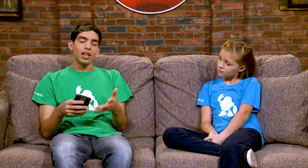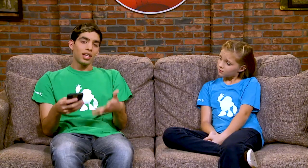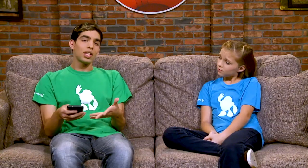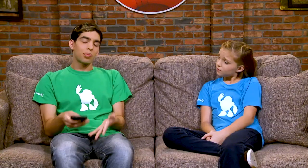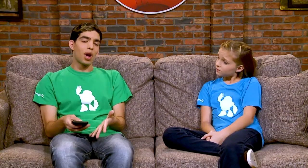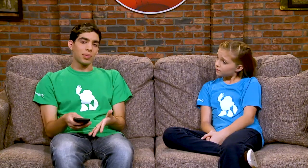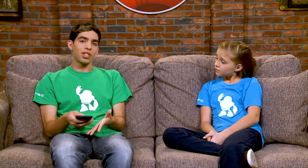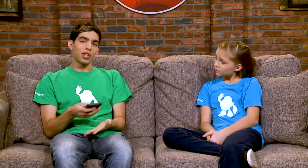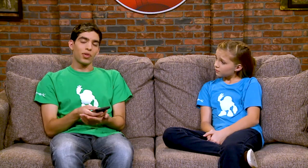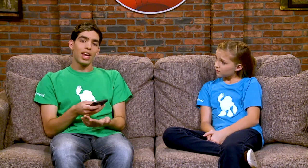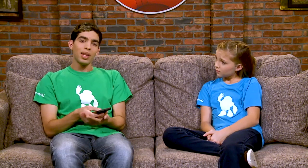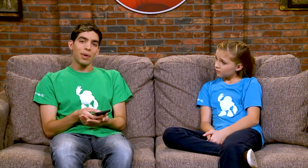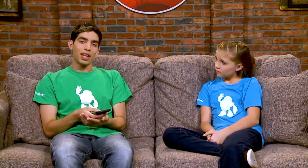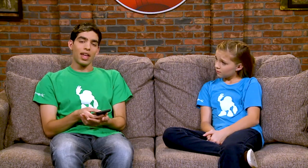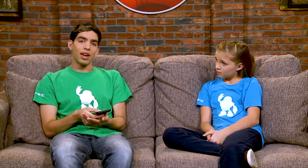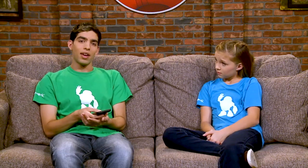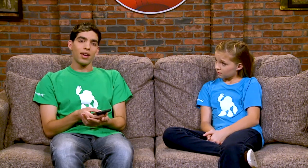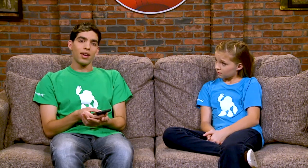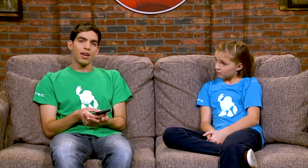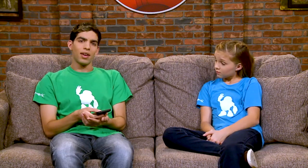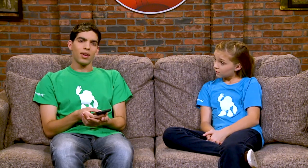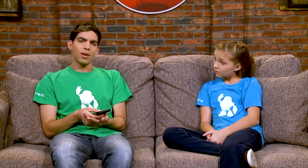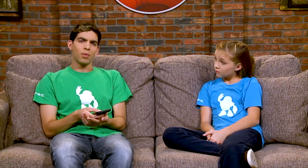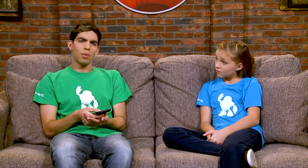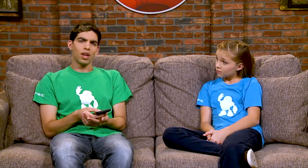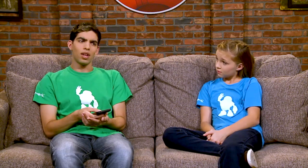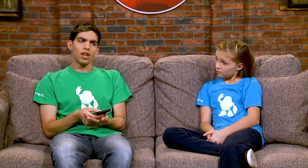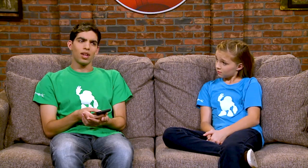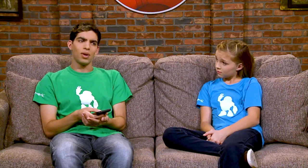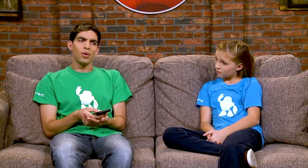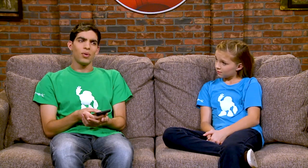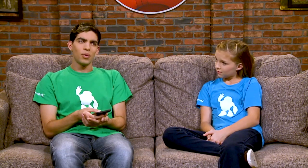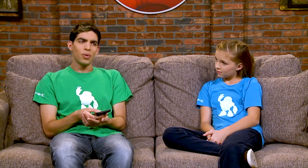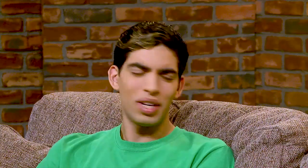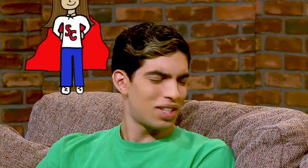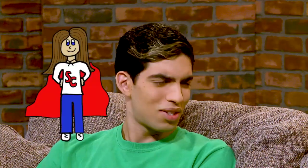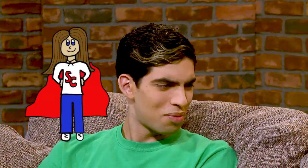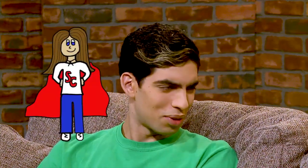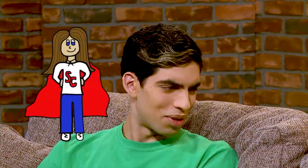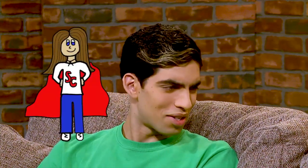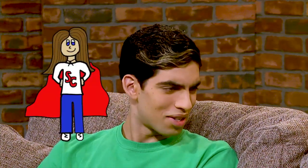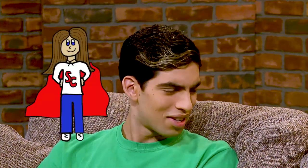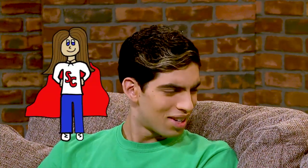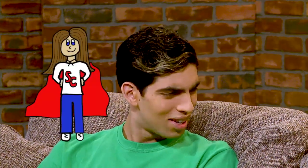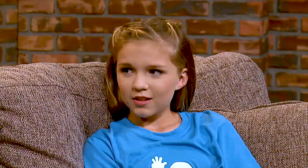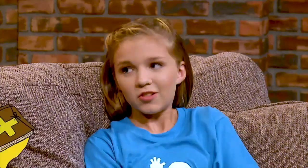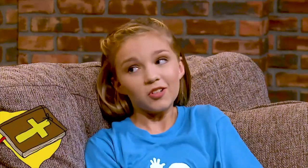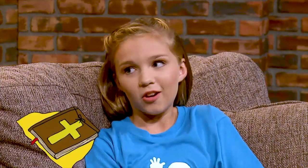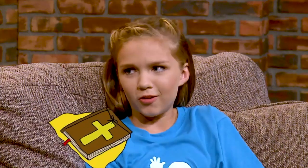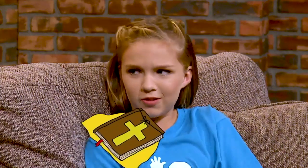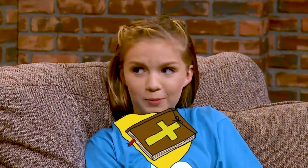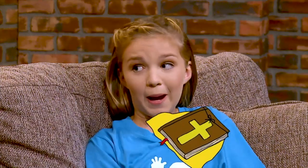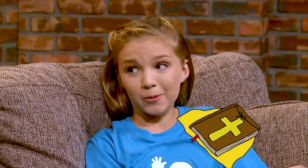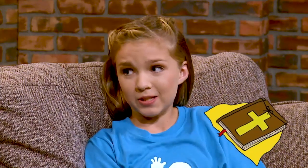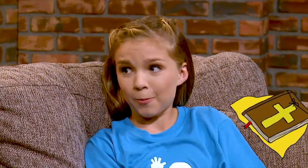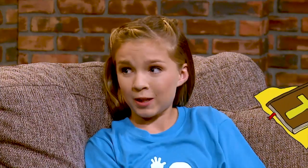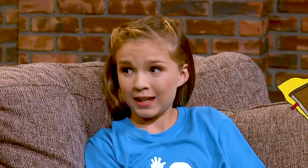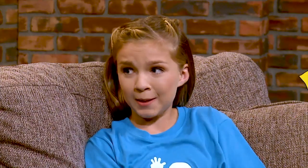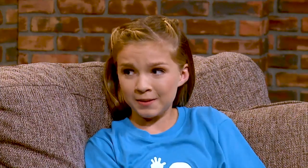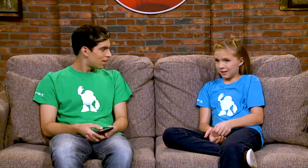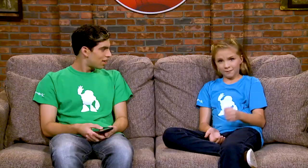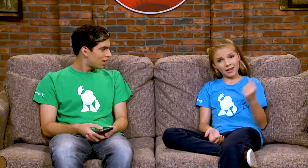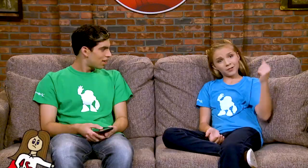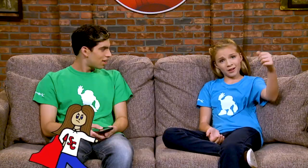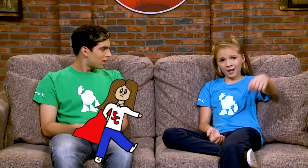No. God's promises are for anybody that... Wait, what's a super Christian? You know, their Bibles come